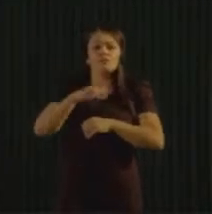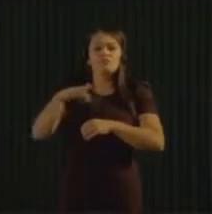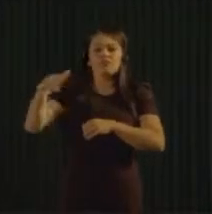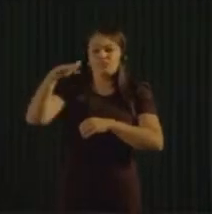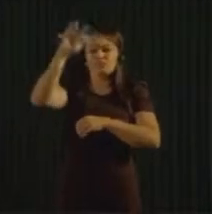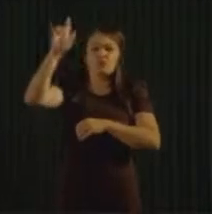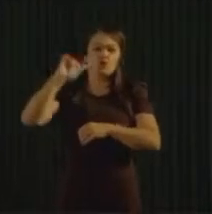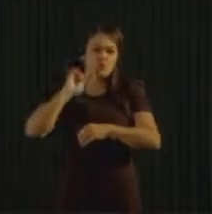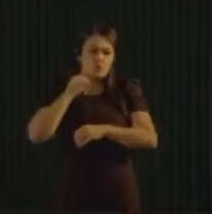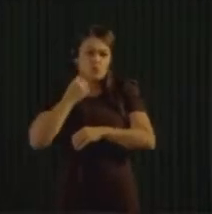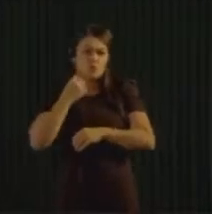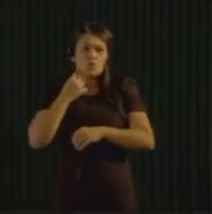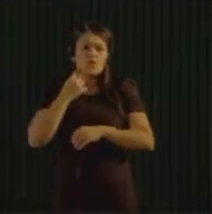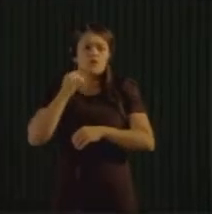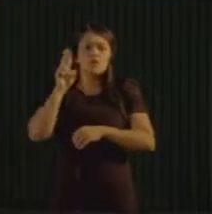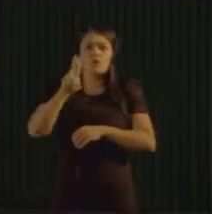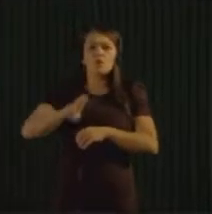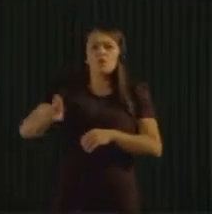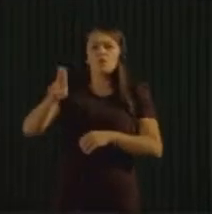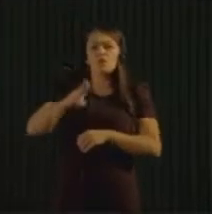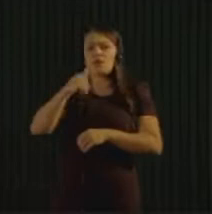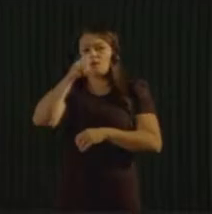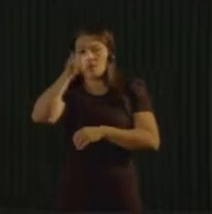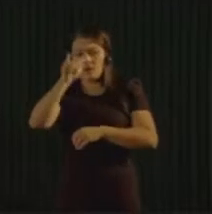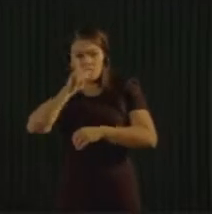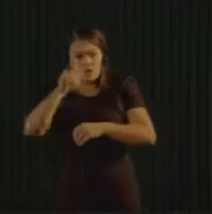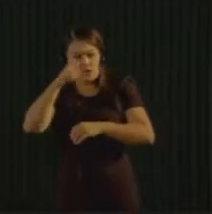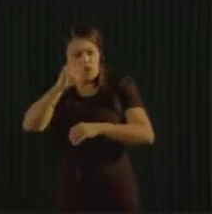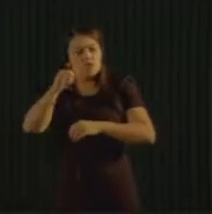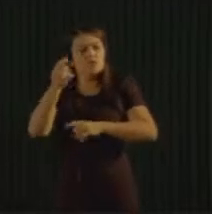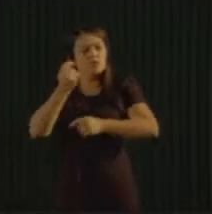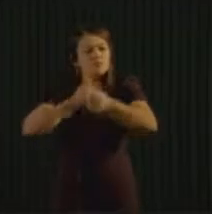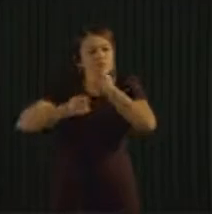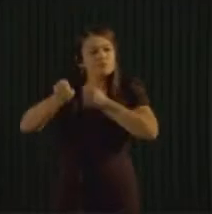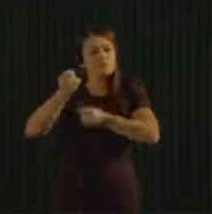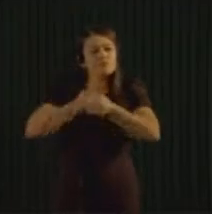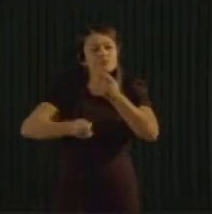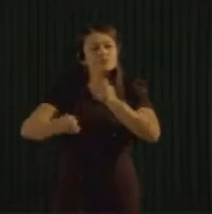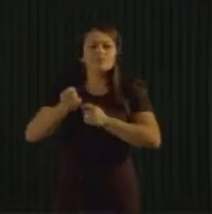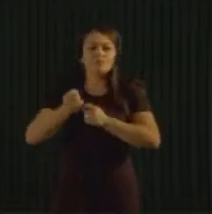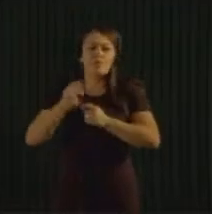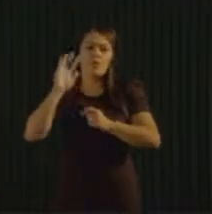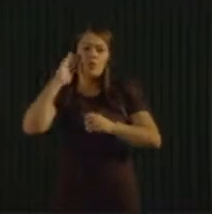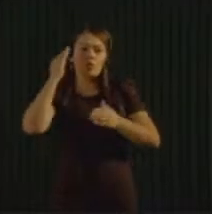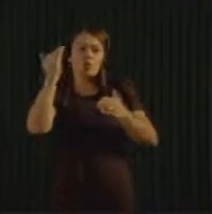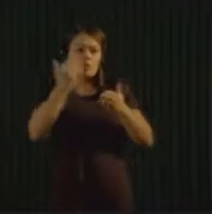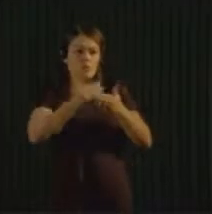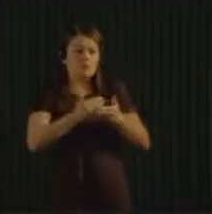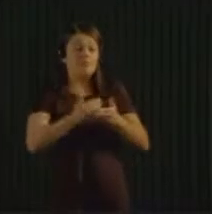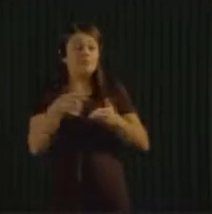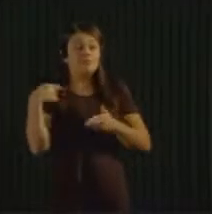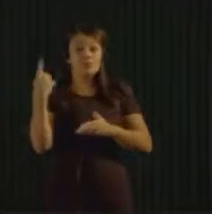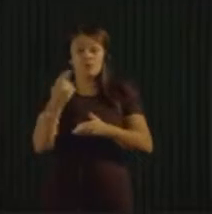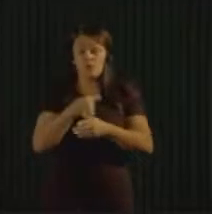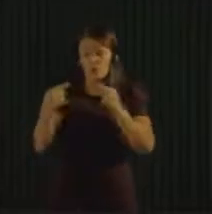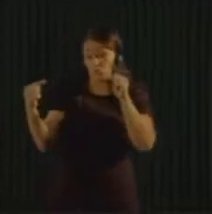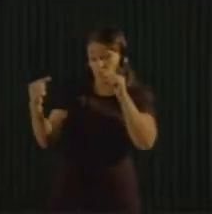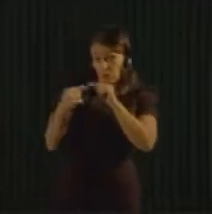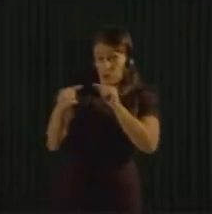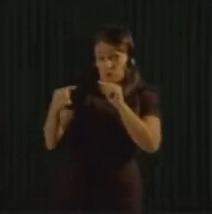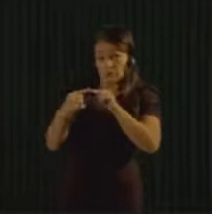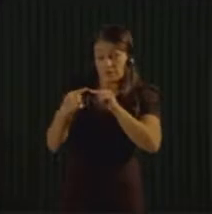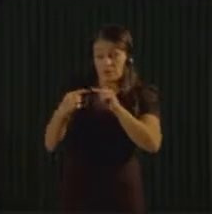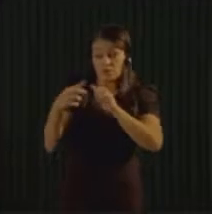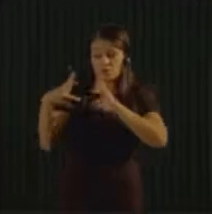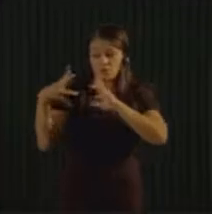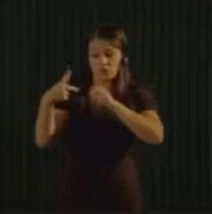So by combining different approaches, we can also illustrate different touch points for different